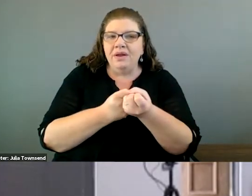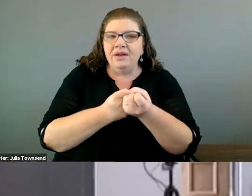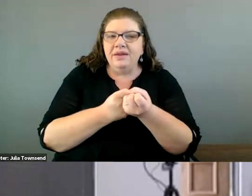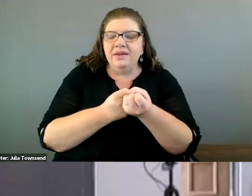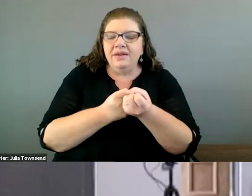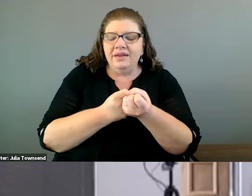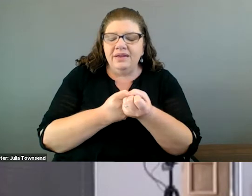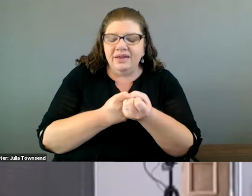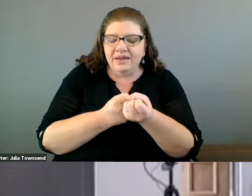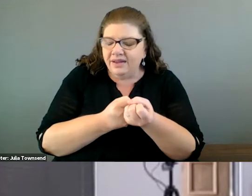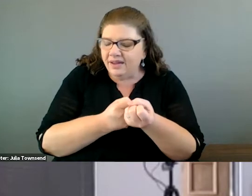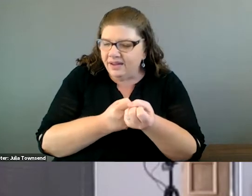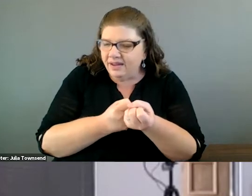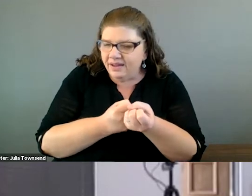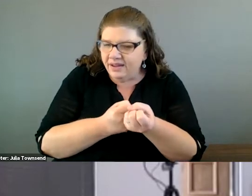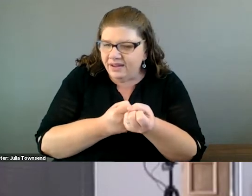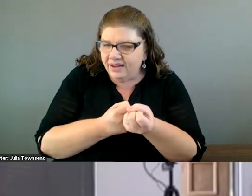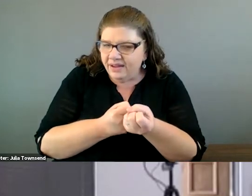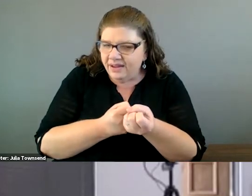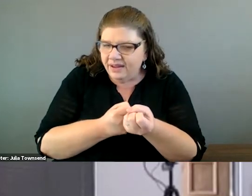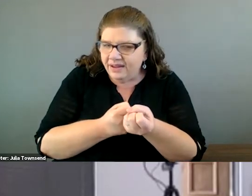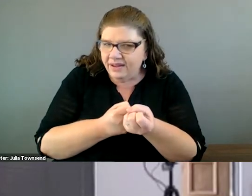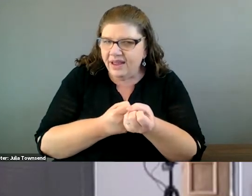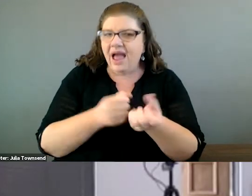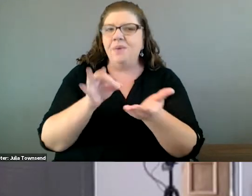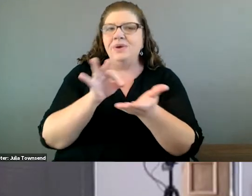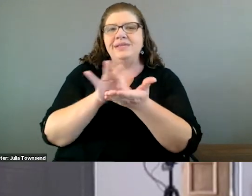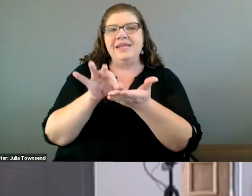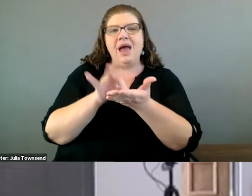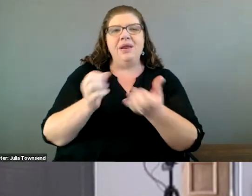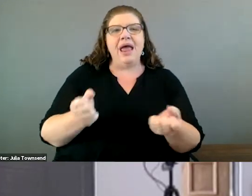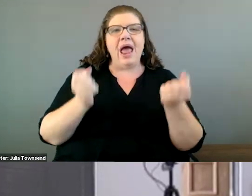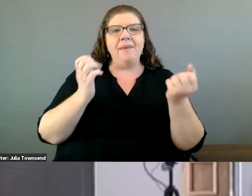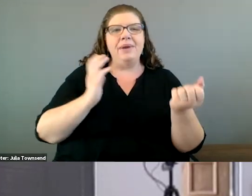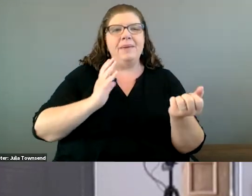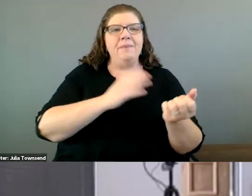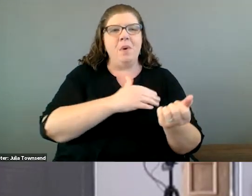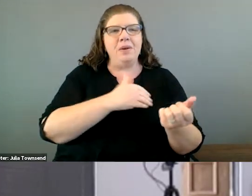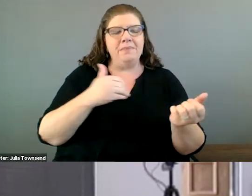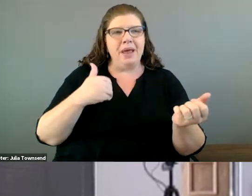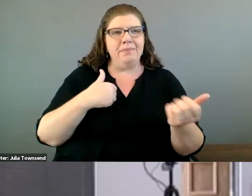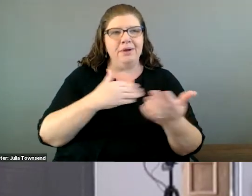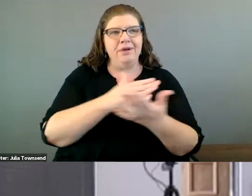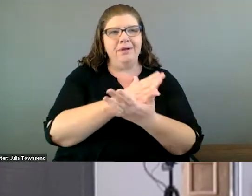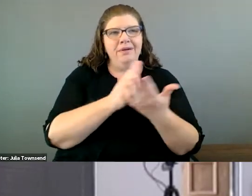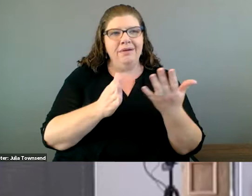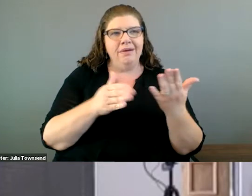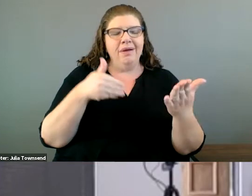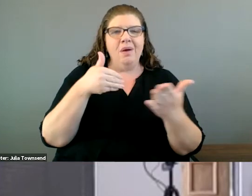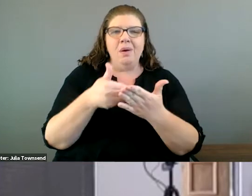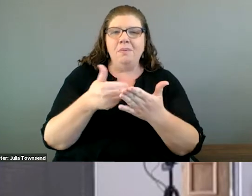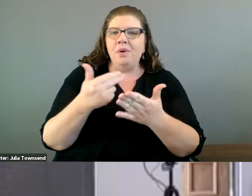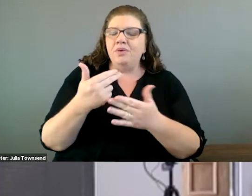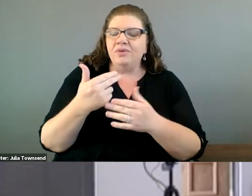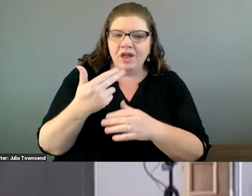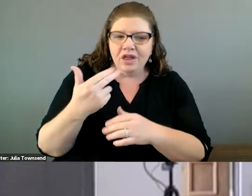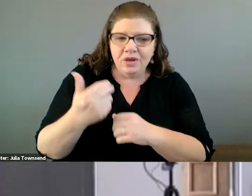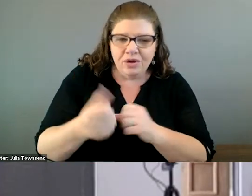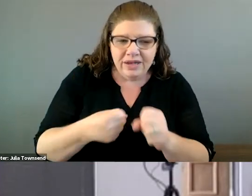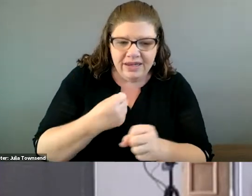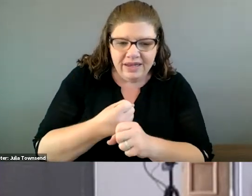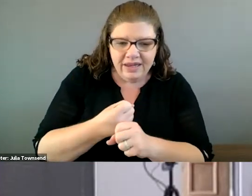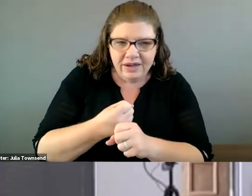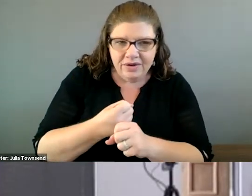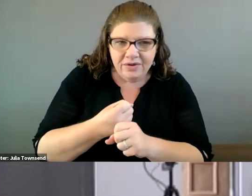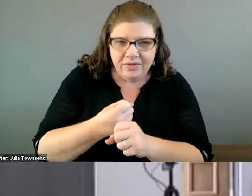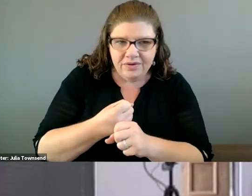I was counting up the number of board members that I have been through in my almost 13, it would have been 13 years in October, and